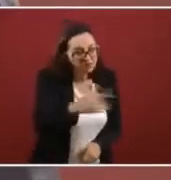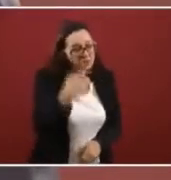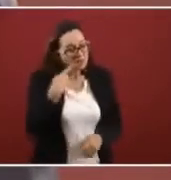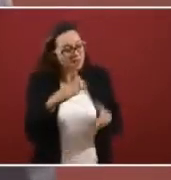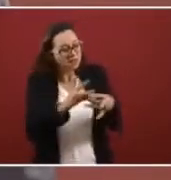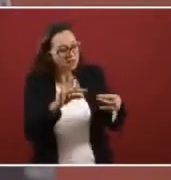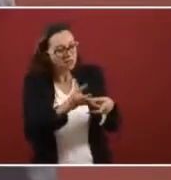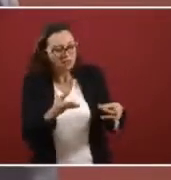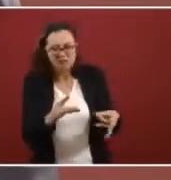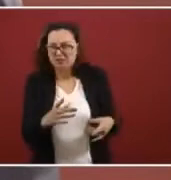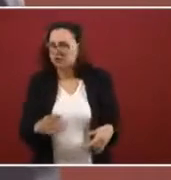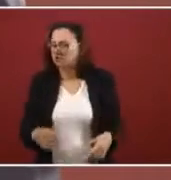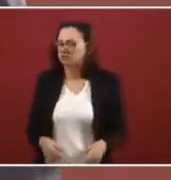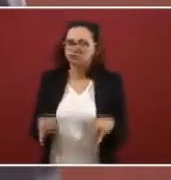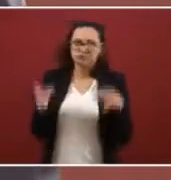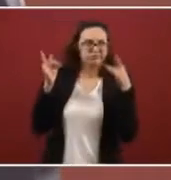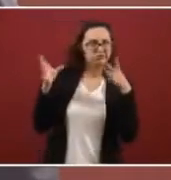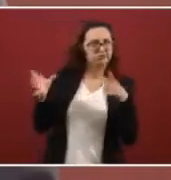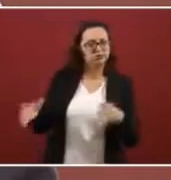when they talk to them,